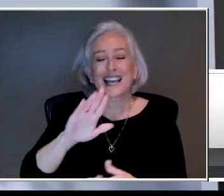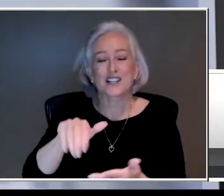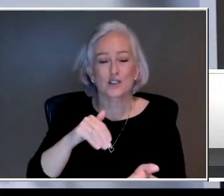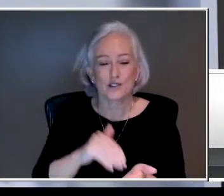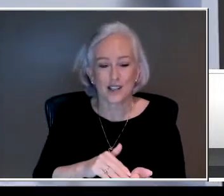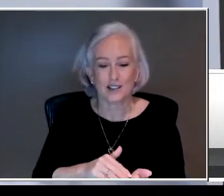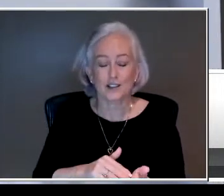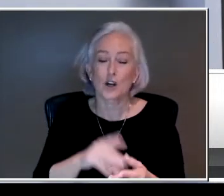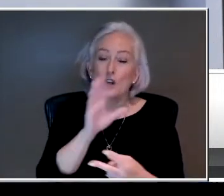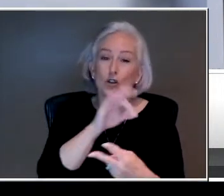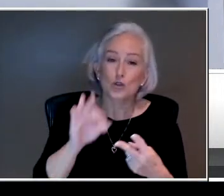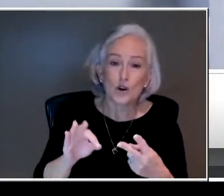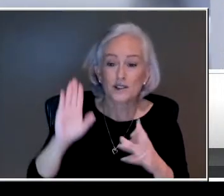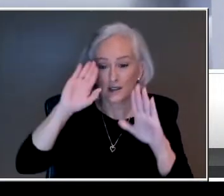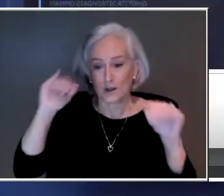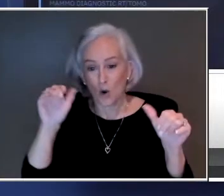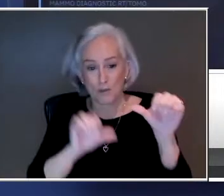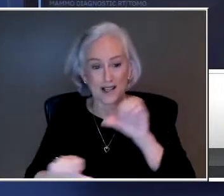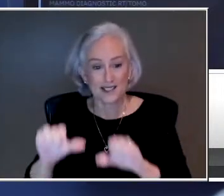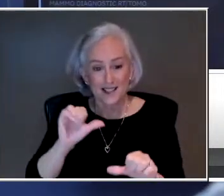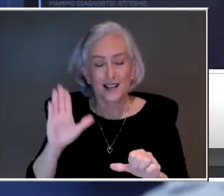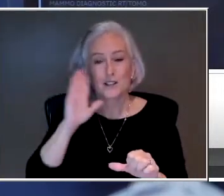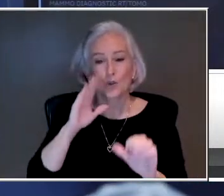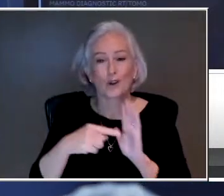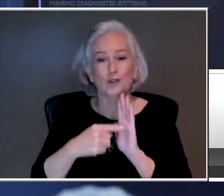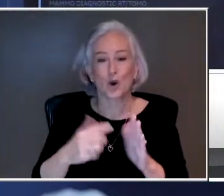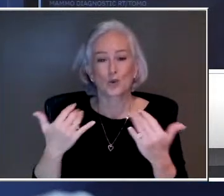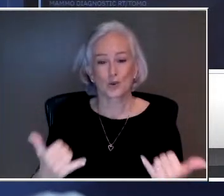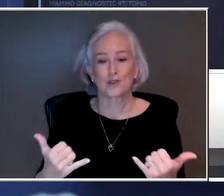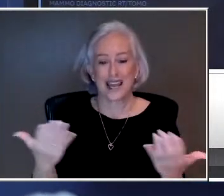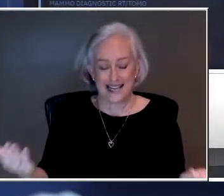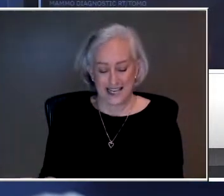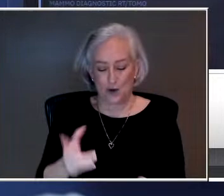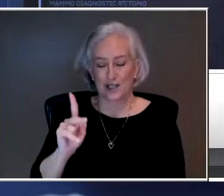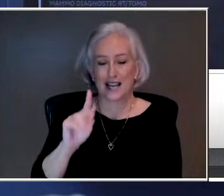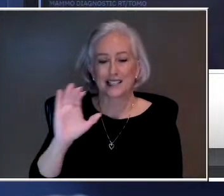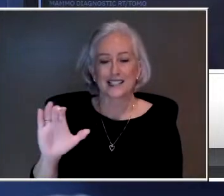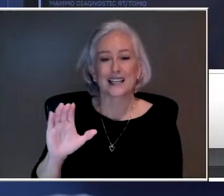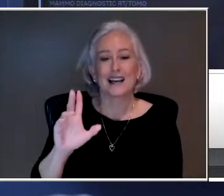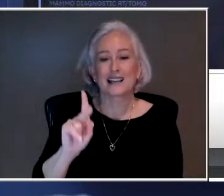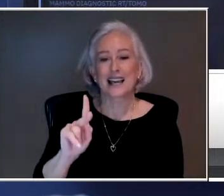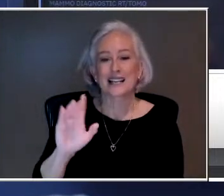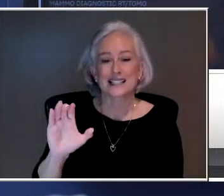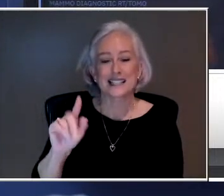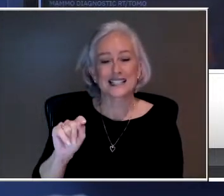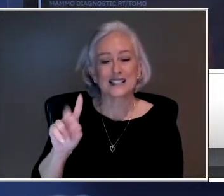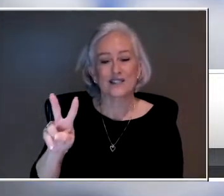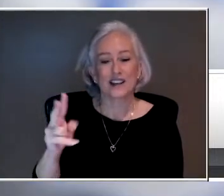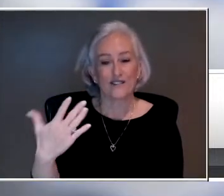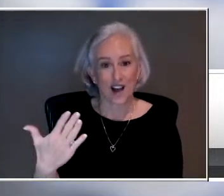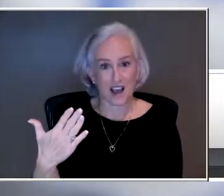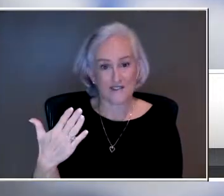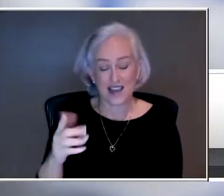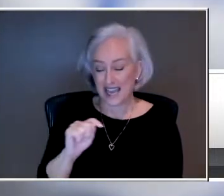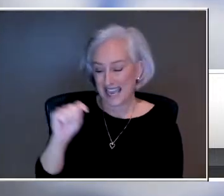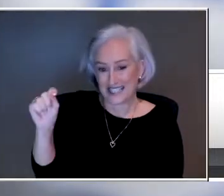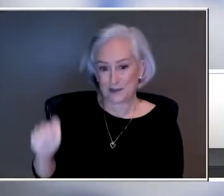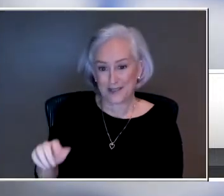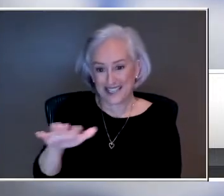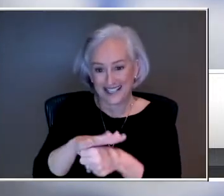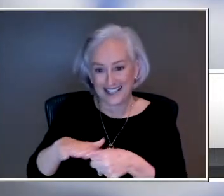airs today at 9:30 here in Kansas City on KCTV5, and then also in the Topeka area at 9 a.m.